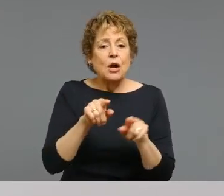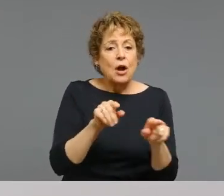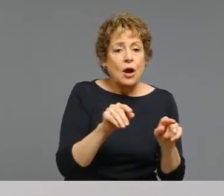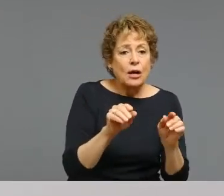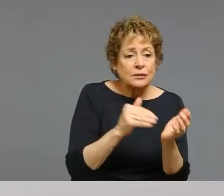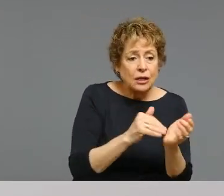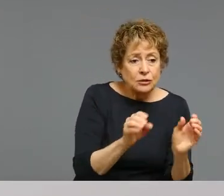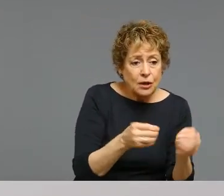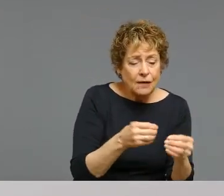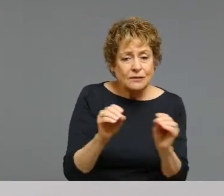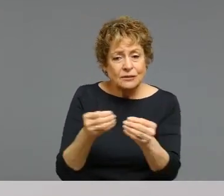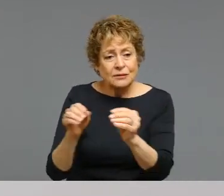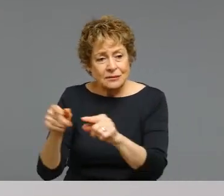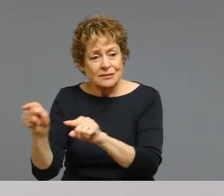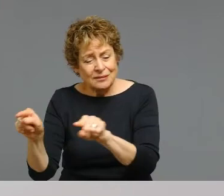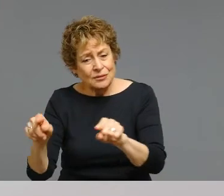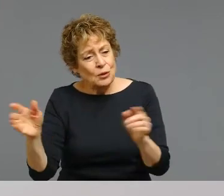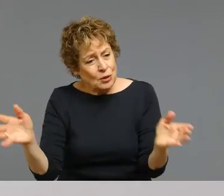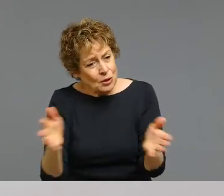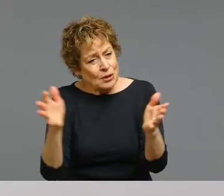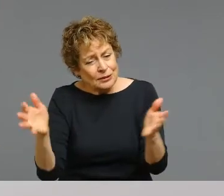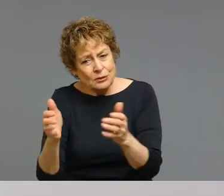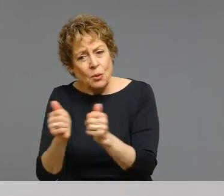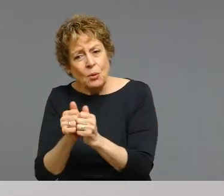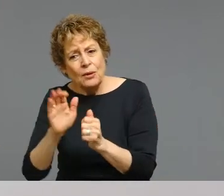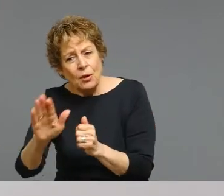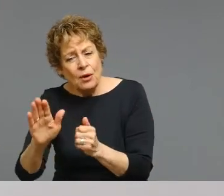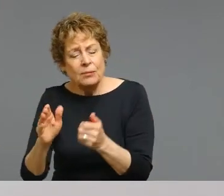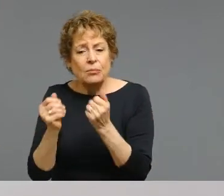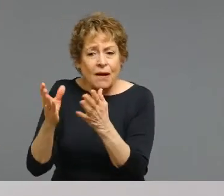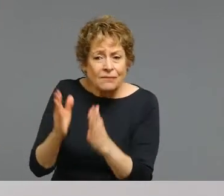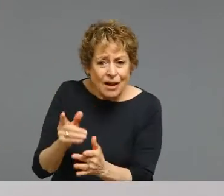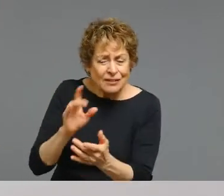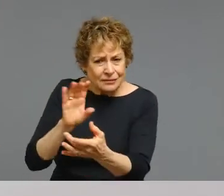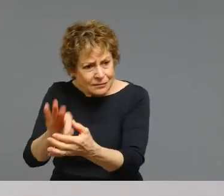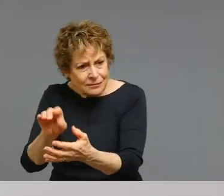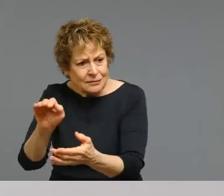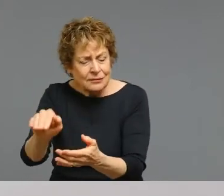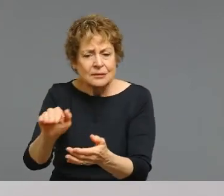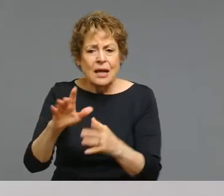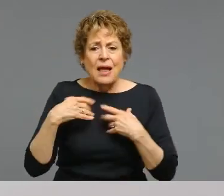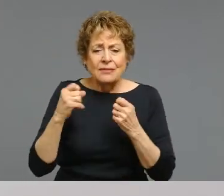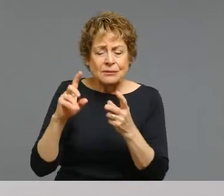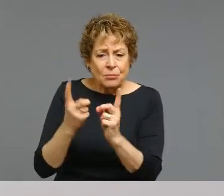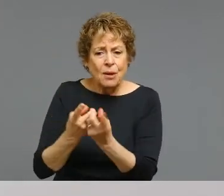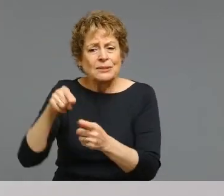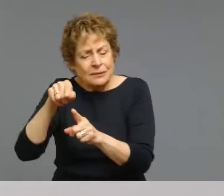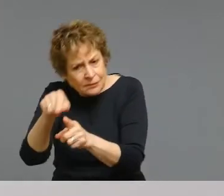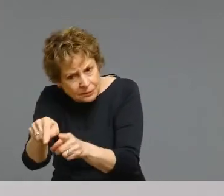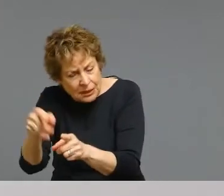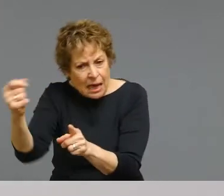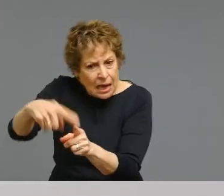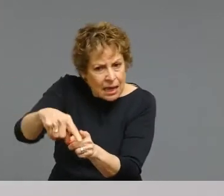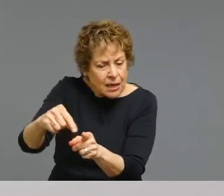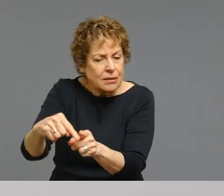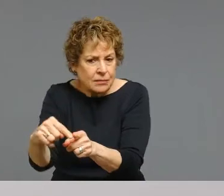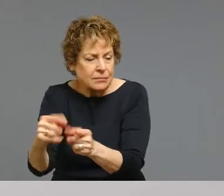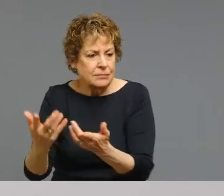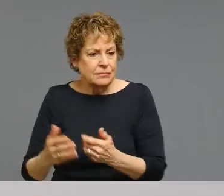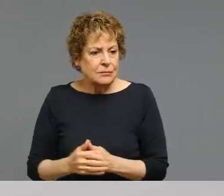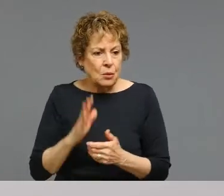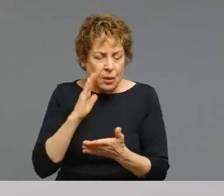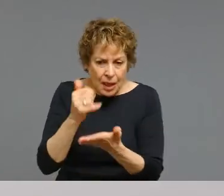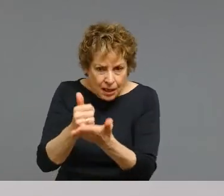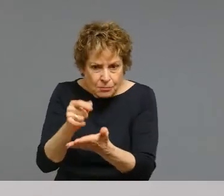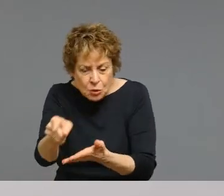with our immunization office. If you want to be onboarded, we'll help you through the process and hopefully be able to get you that vaccine pretty quickly.